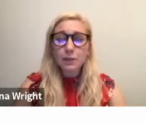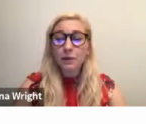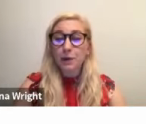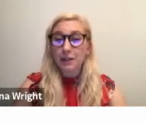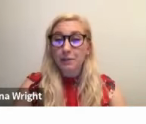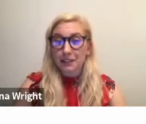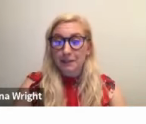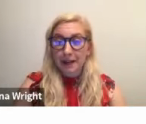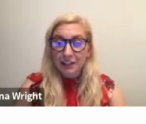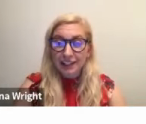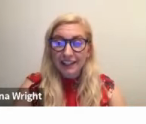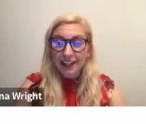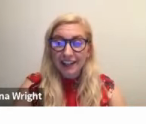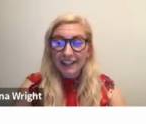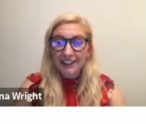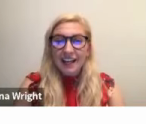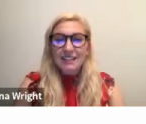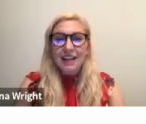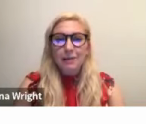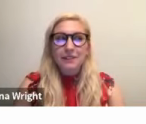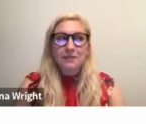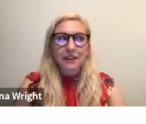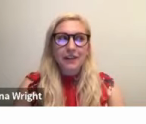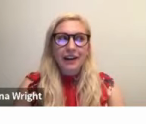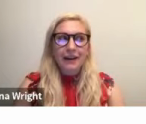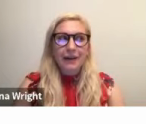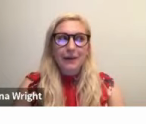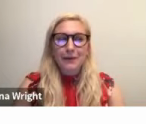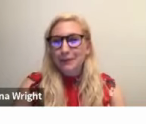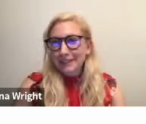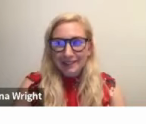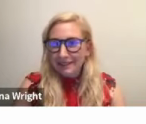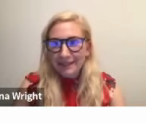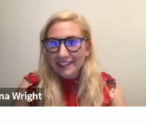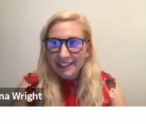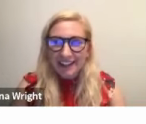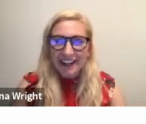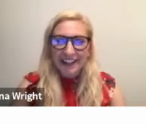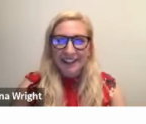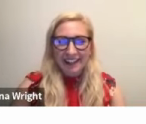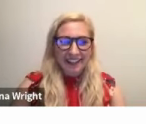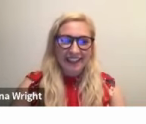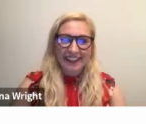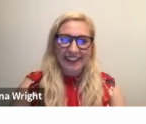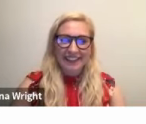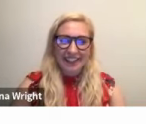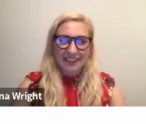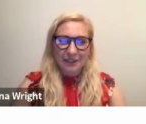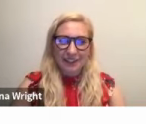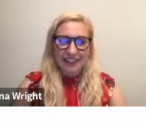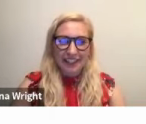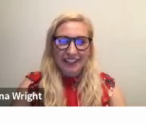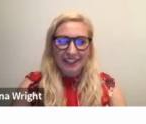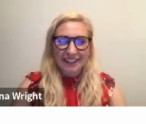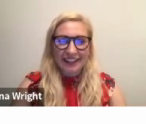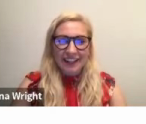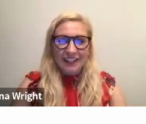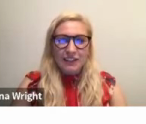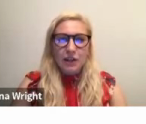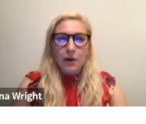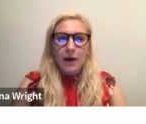This is where we want your participation as an audience to help us figure out what's going on in these data